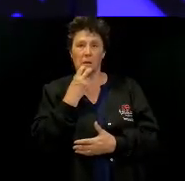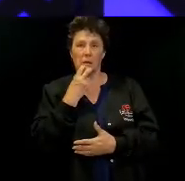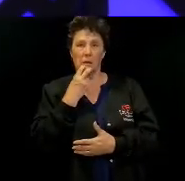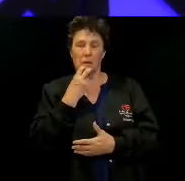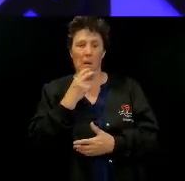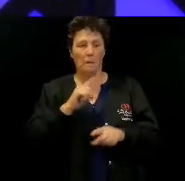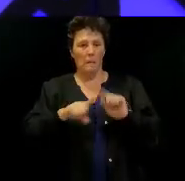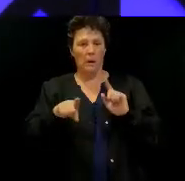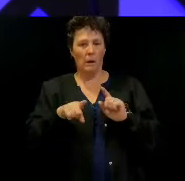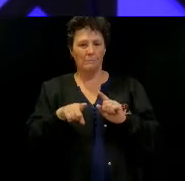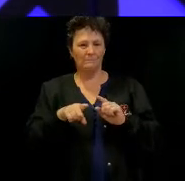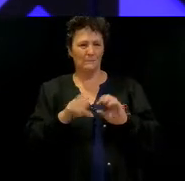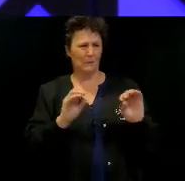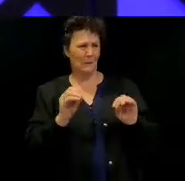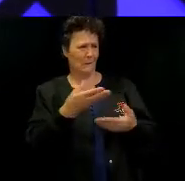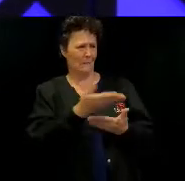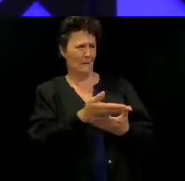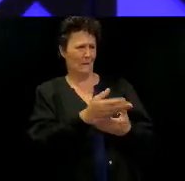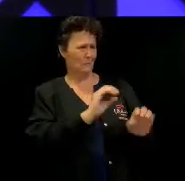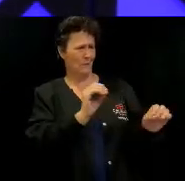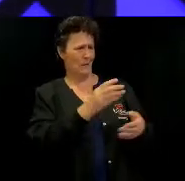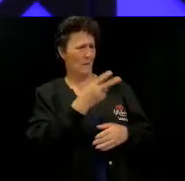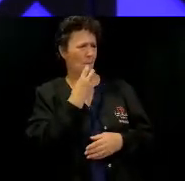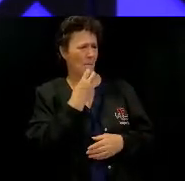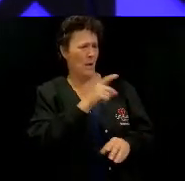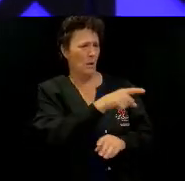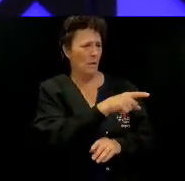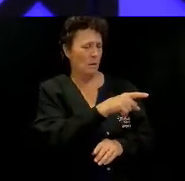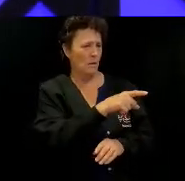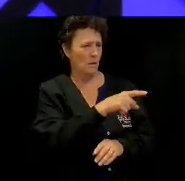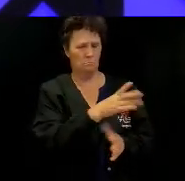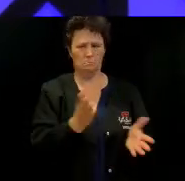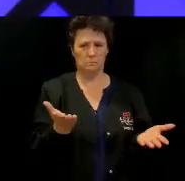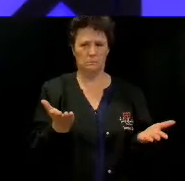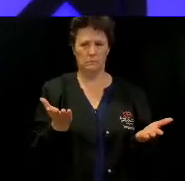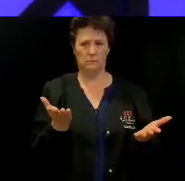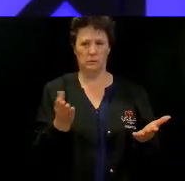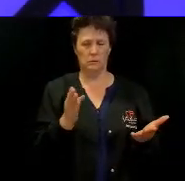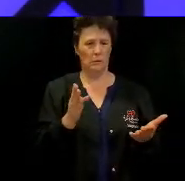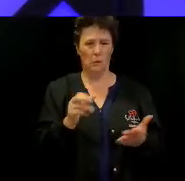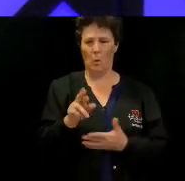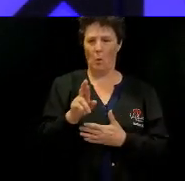there. Oh, come on. Or the boogeyman.